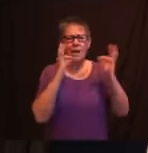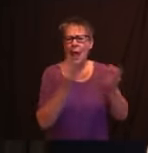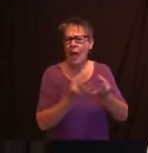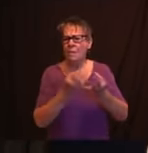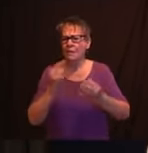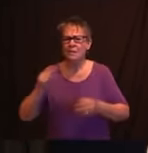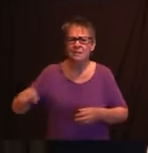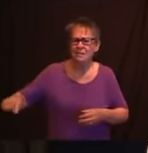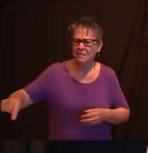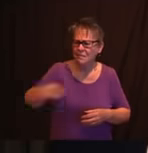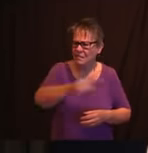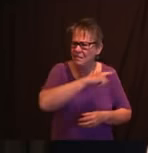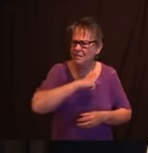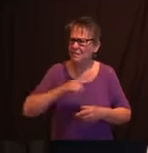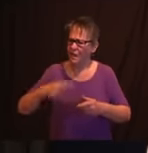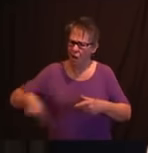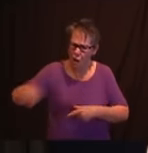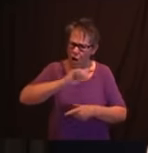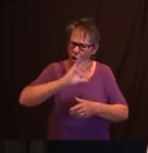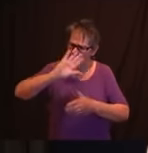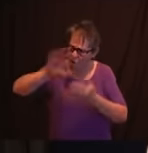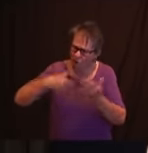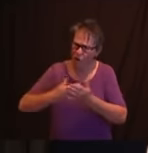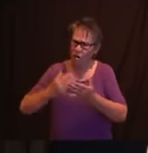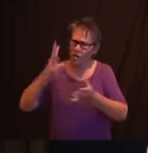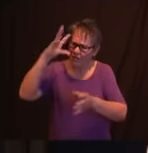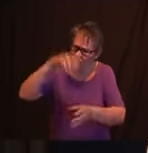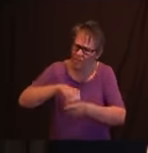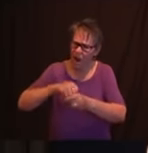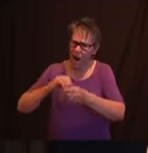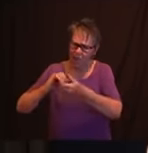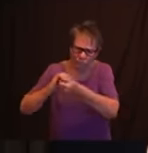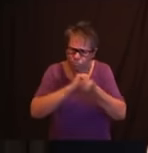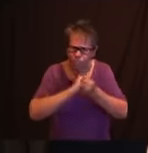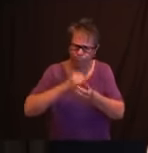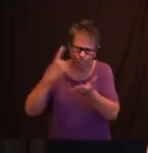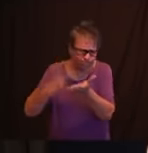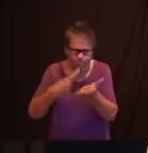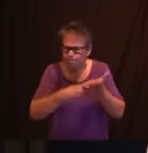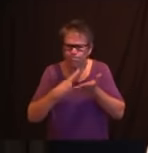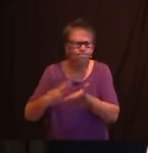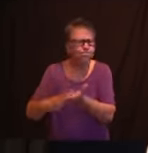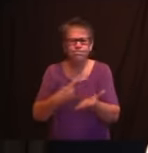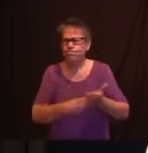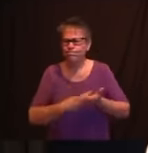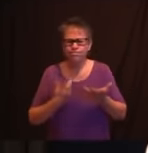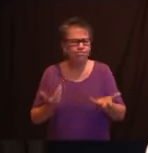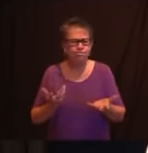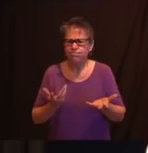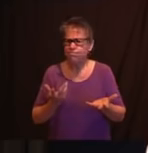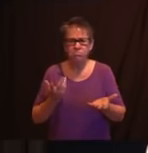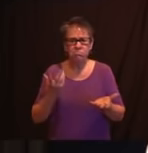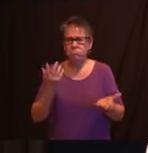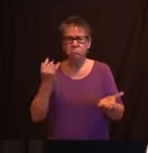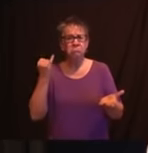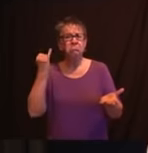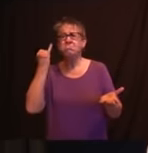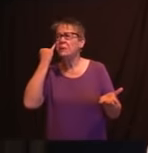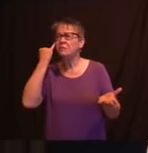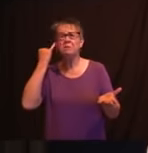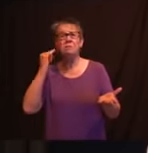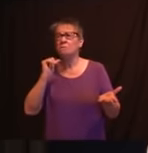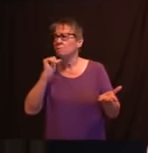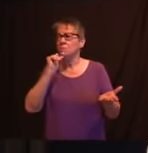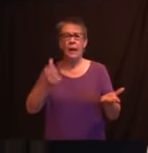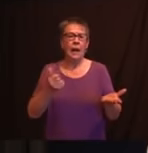include them, we will not get New Jersey's long-term care system to the place that we all deserve for it to be. Thank you, Governor, so much for the opportunity to